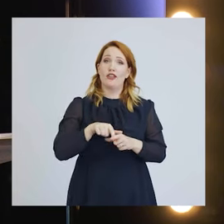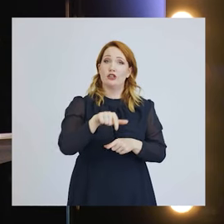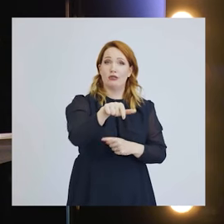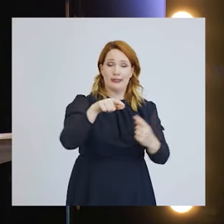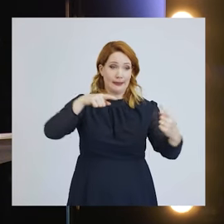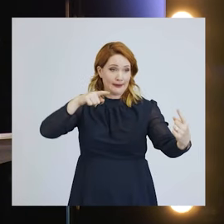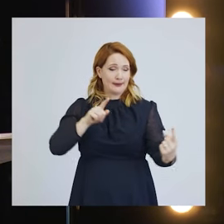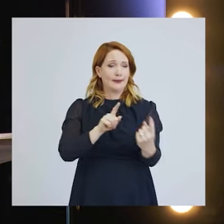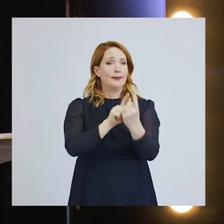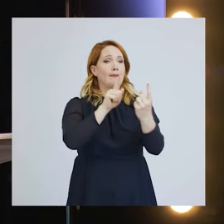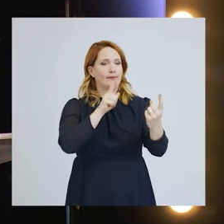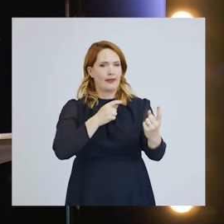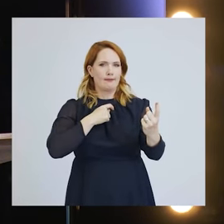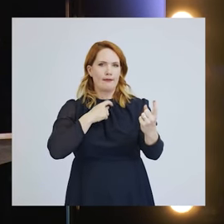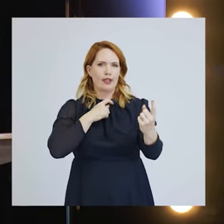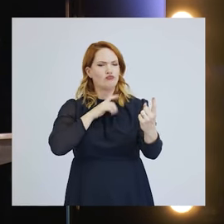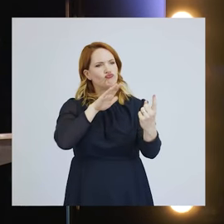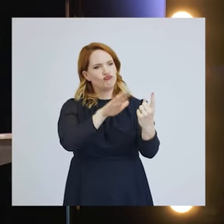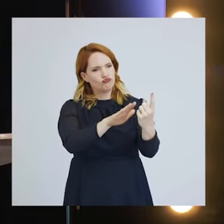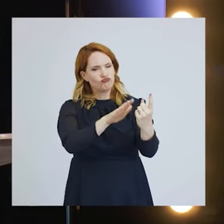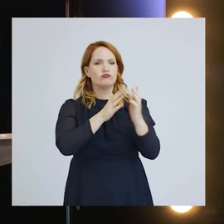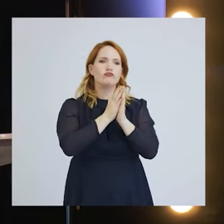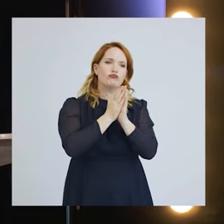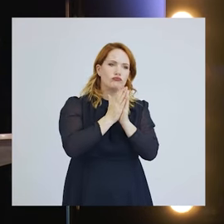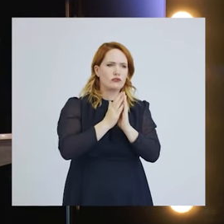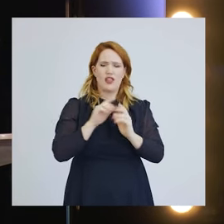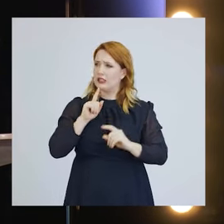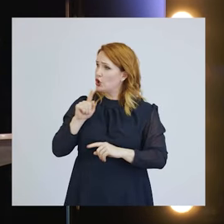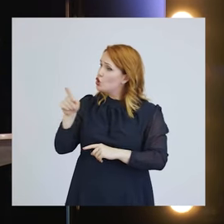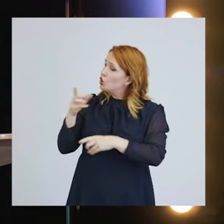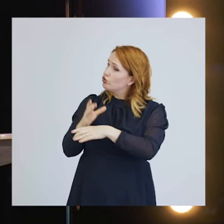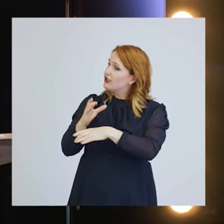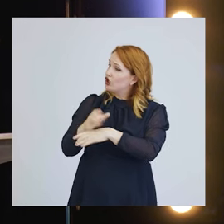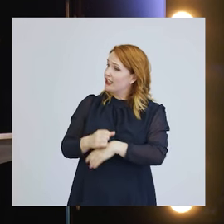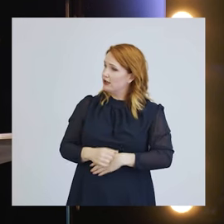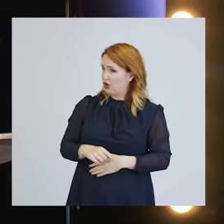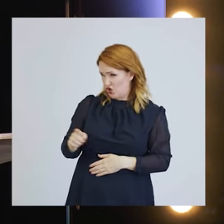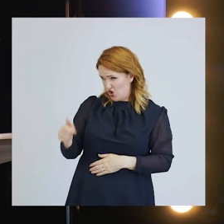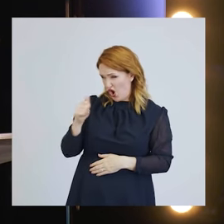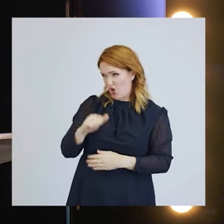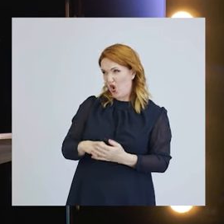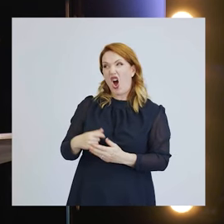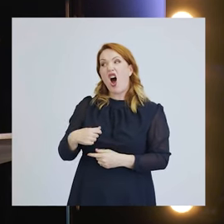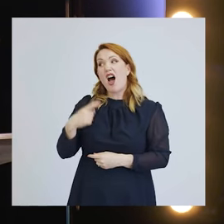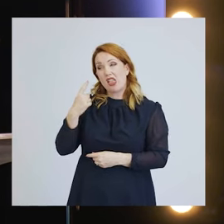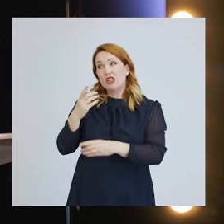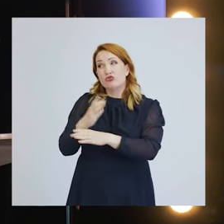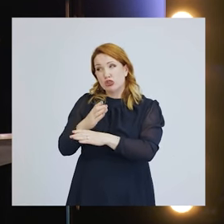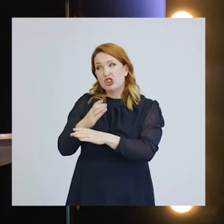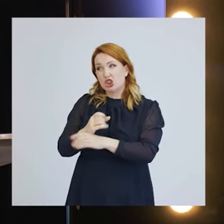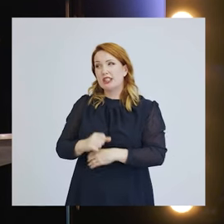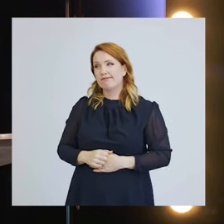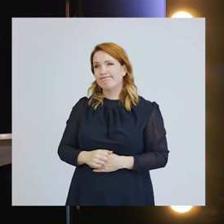I was ministering to someone on the street one time and they said to me, oh, you're a Christian, aren't